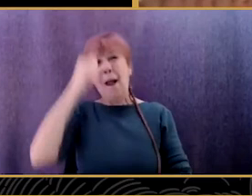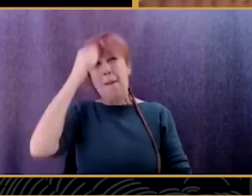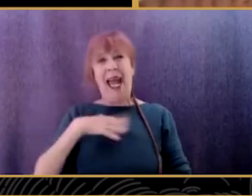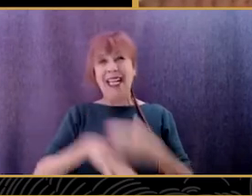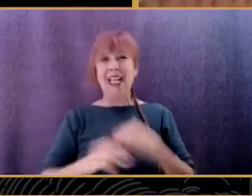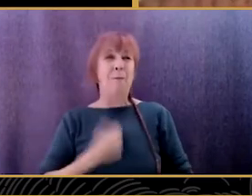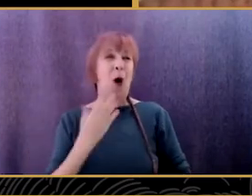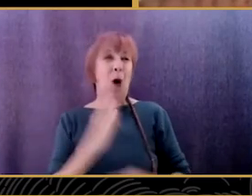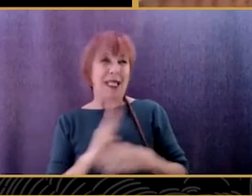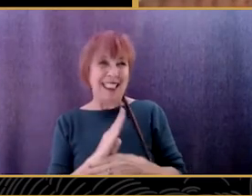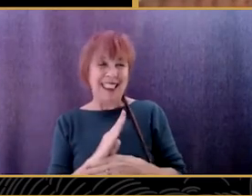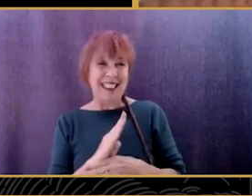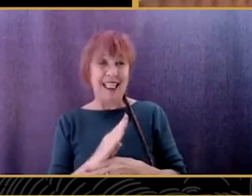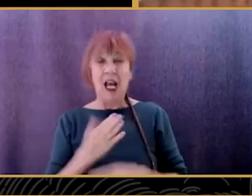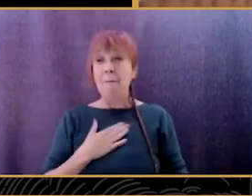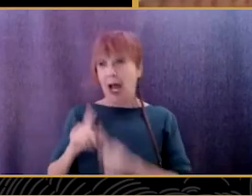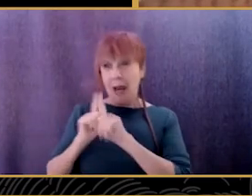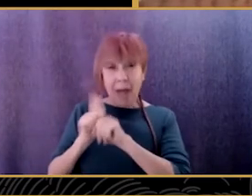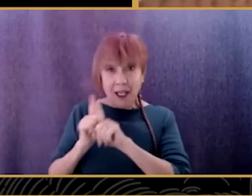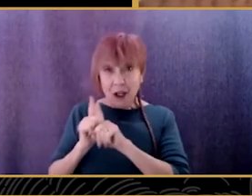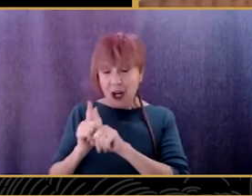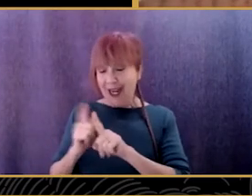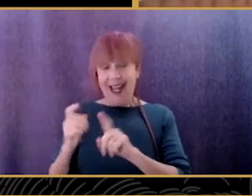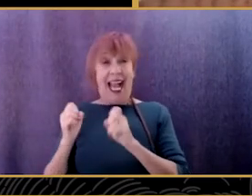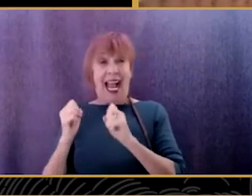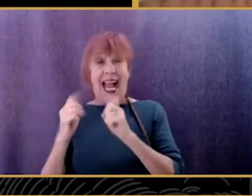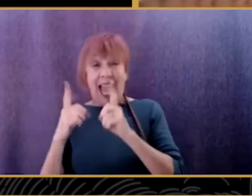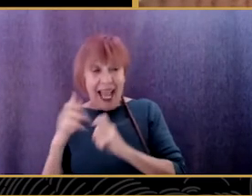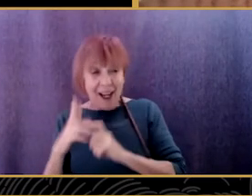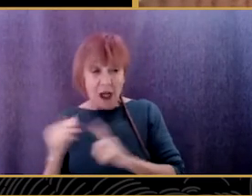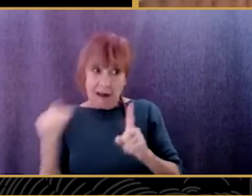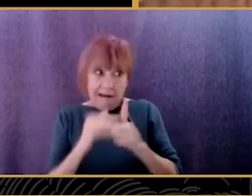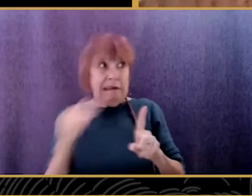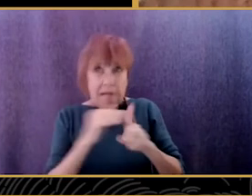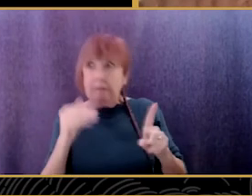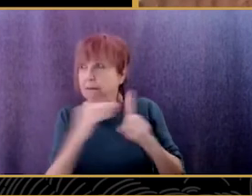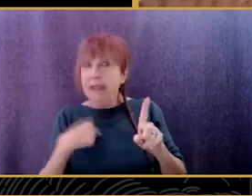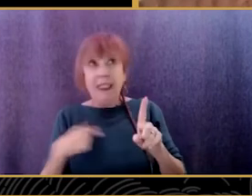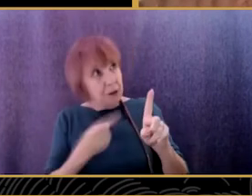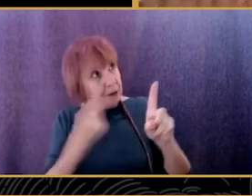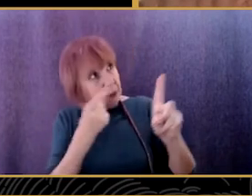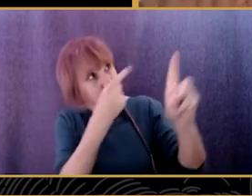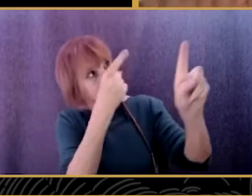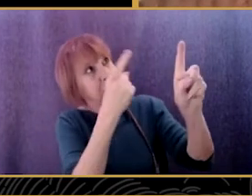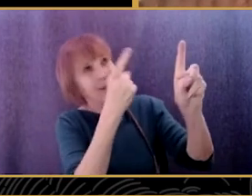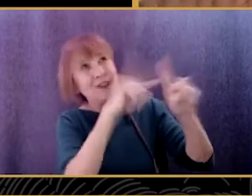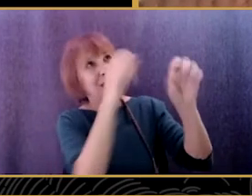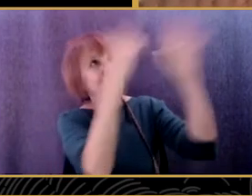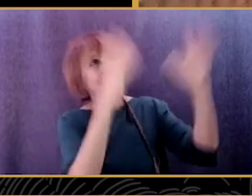business of word My mentor and trusted editor Who badgered me to heights I had trouble imagining